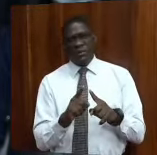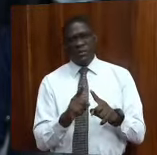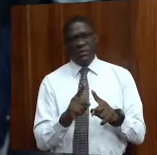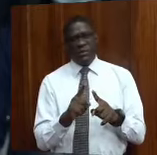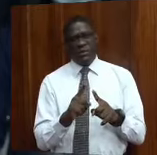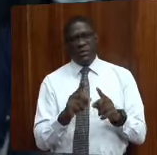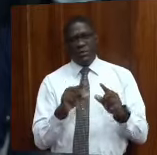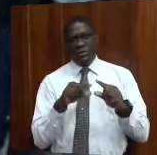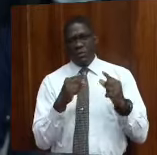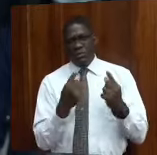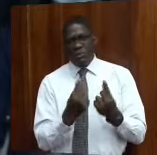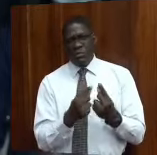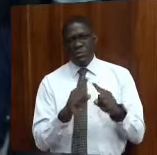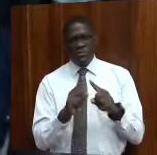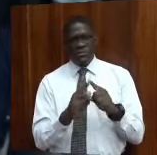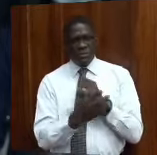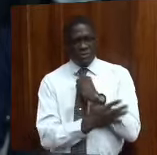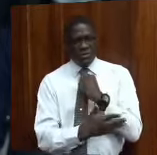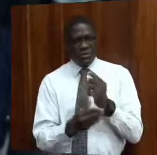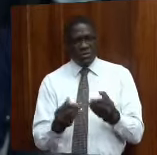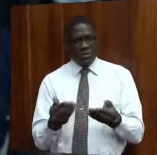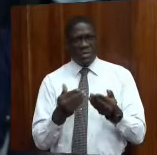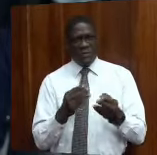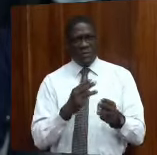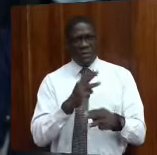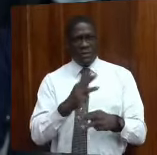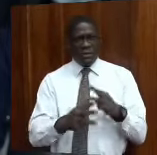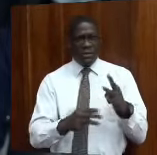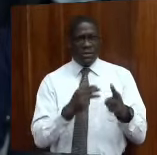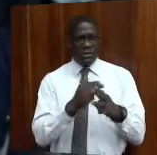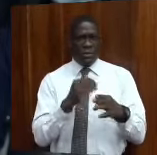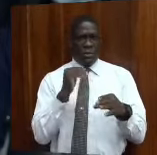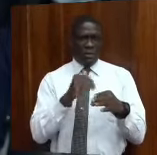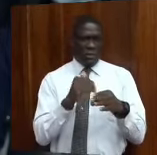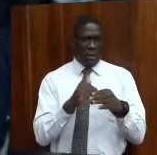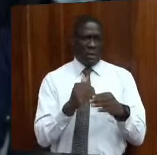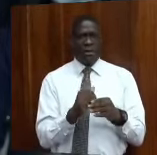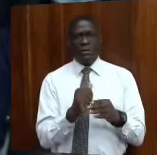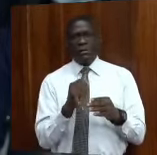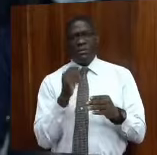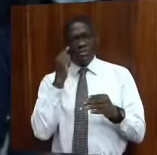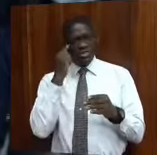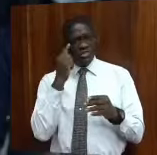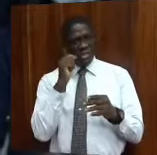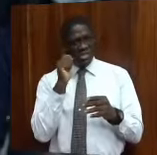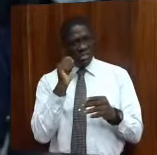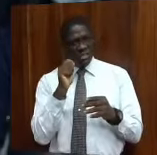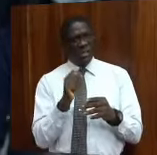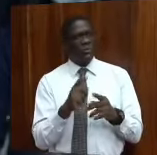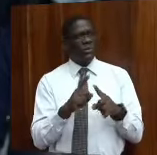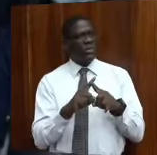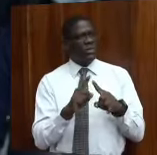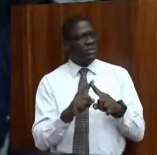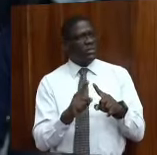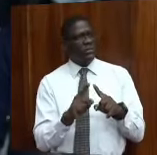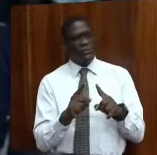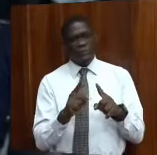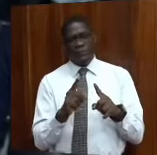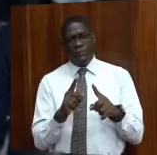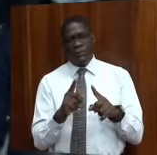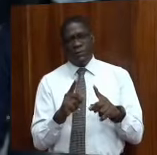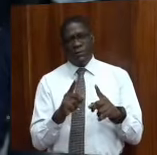million from CDB, Inter-American Development Bank, and 1.398 million from the Canadian Clean Energy and Forest Climate